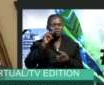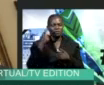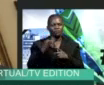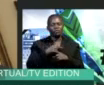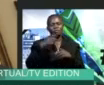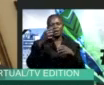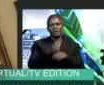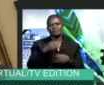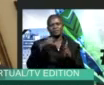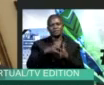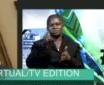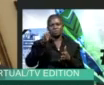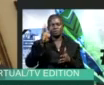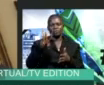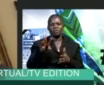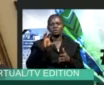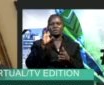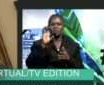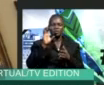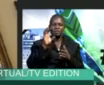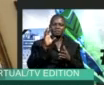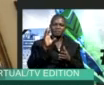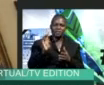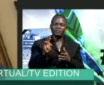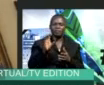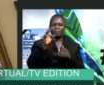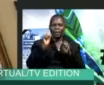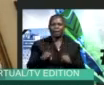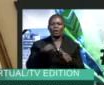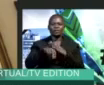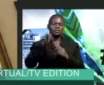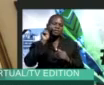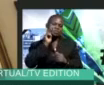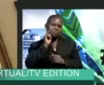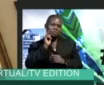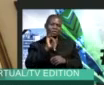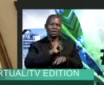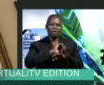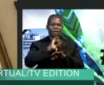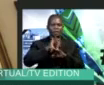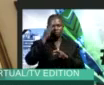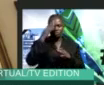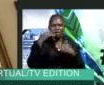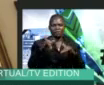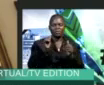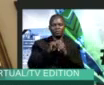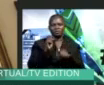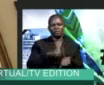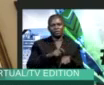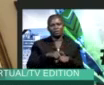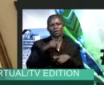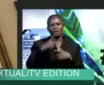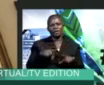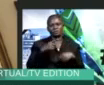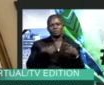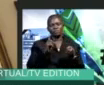achieving 24/7 power in Nigeria. I know we are limited with time. Let's now